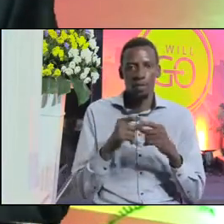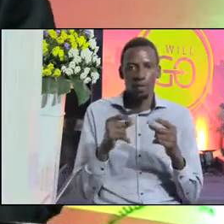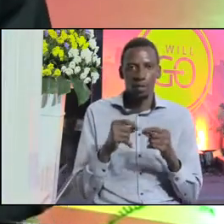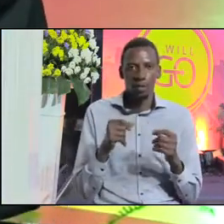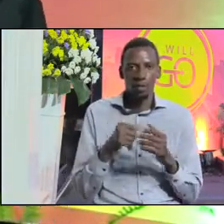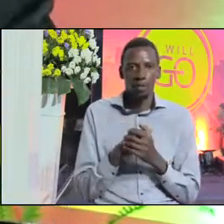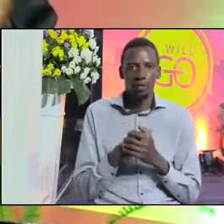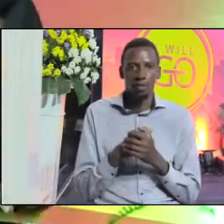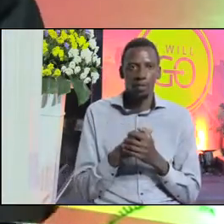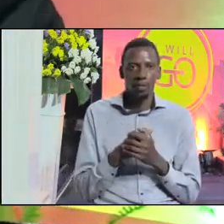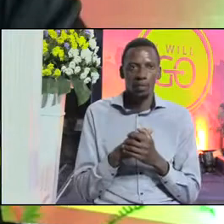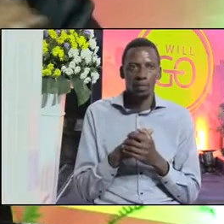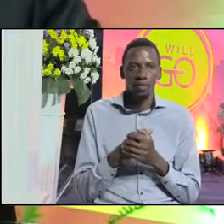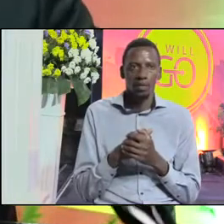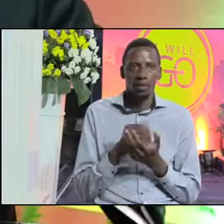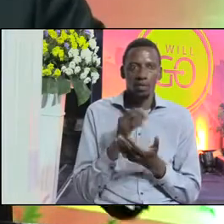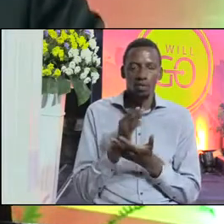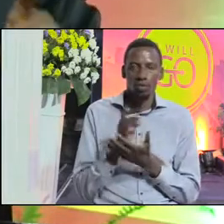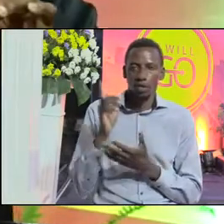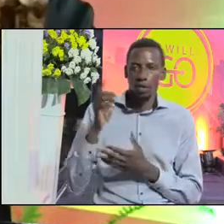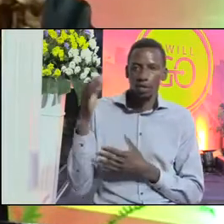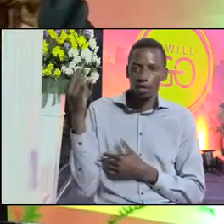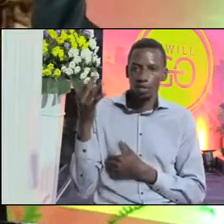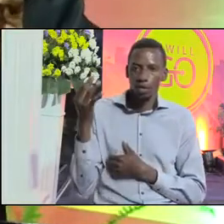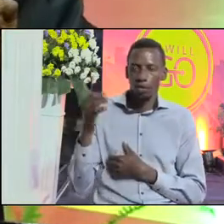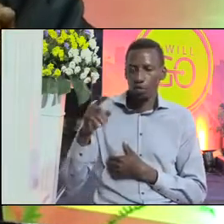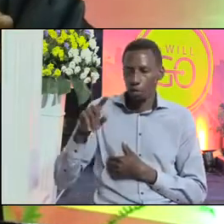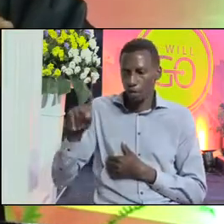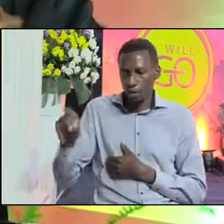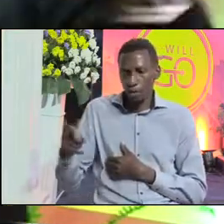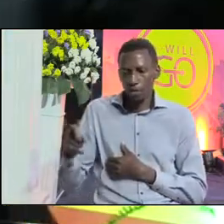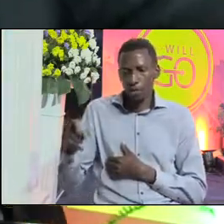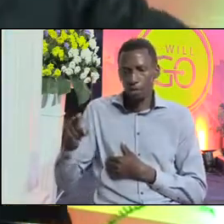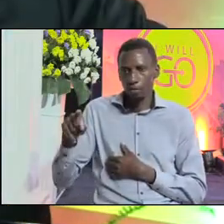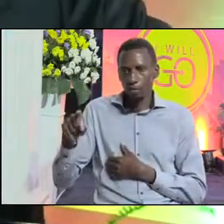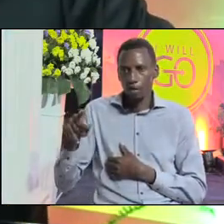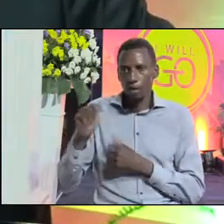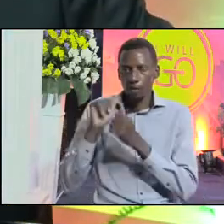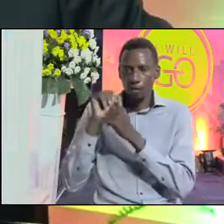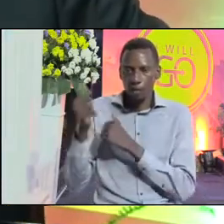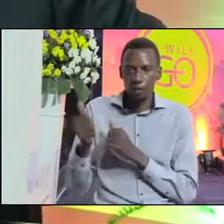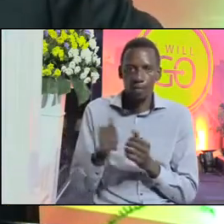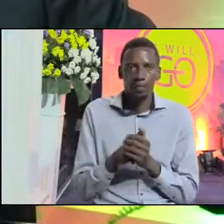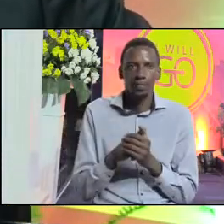even though he's preaching to thousands away,